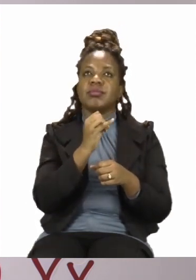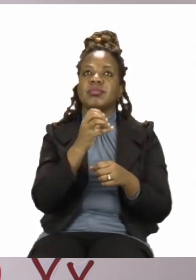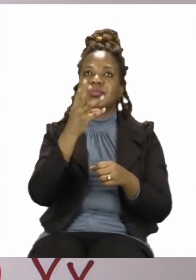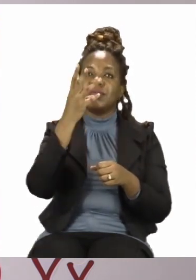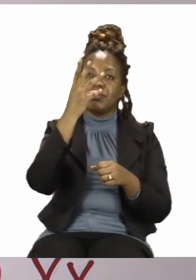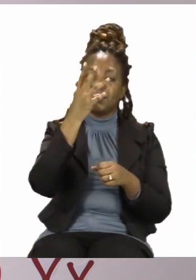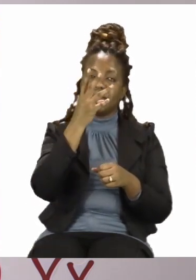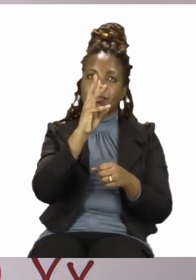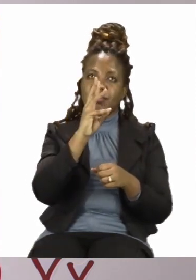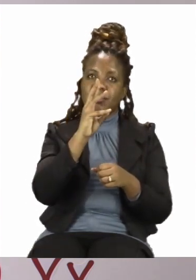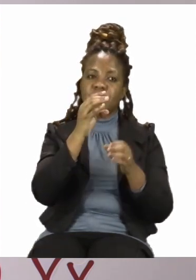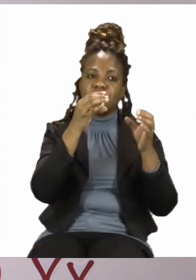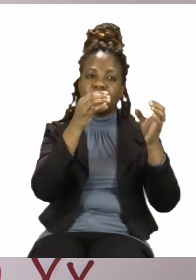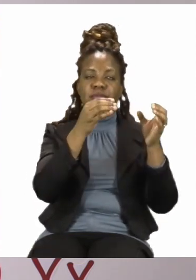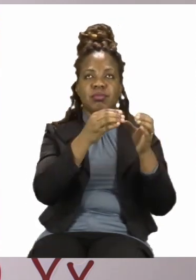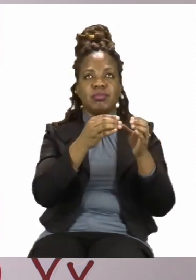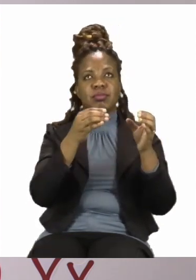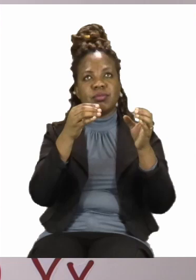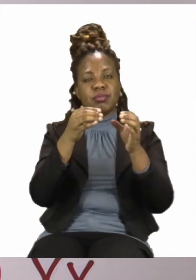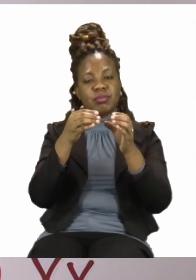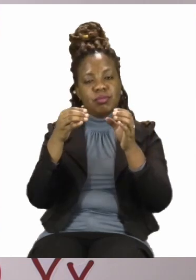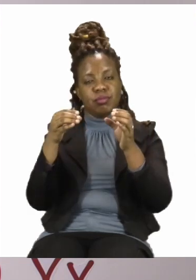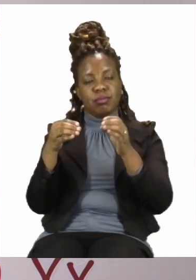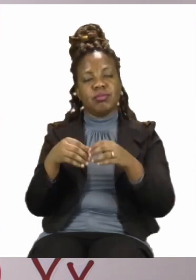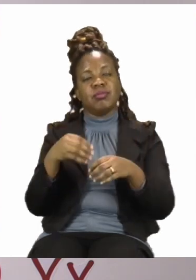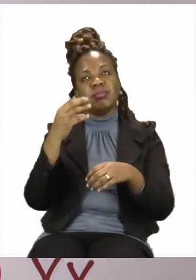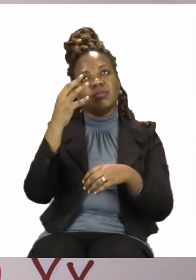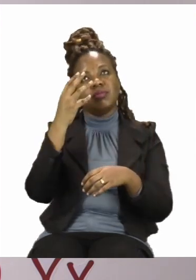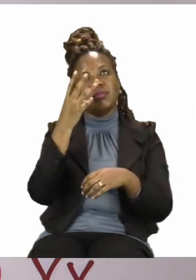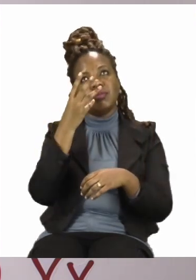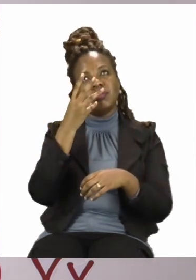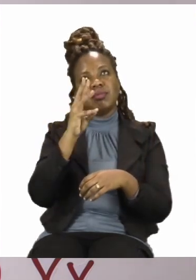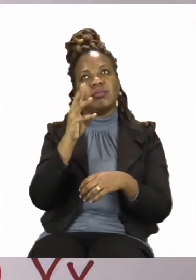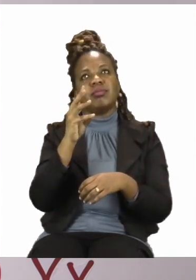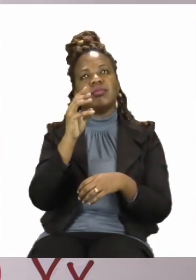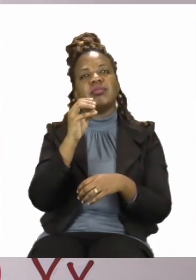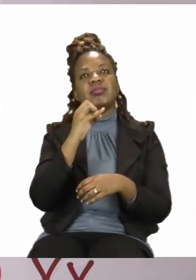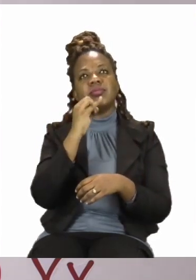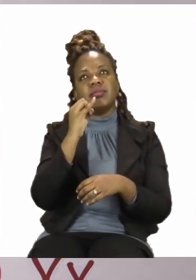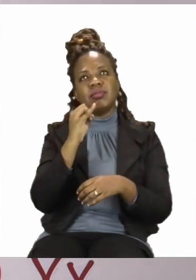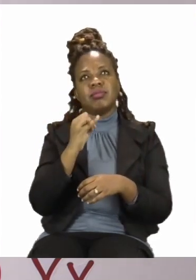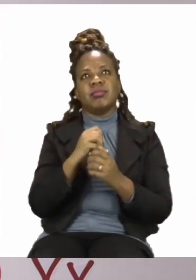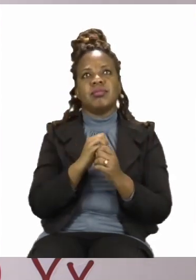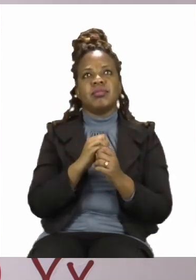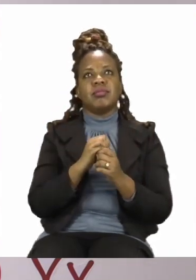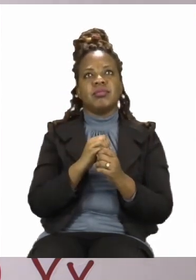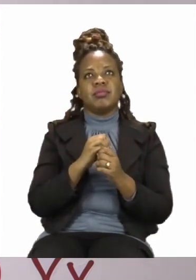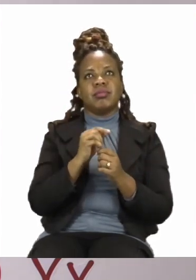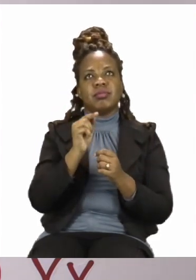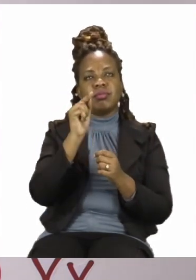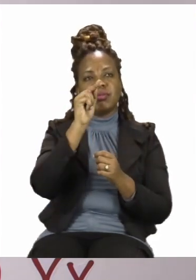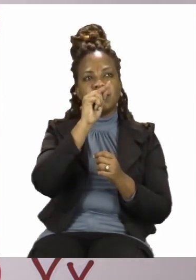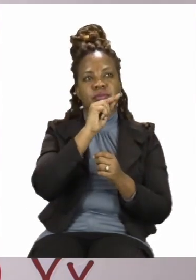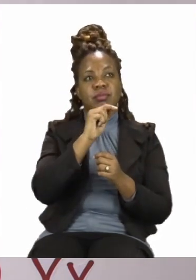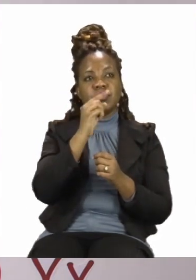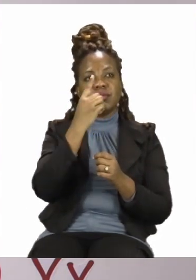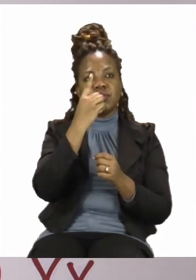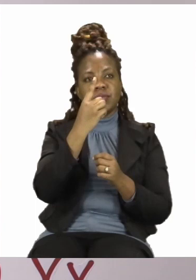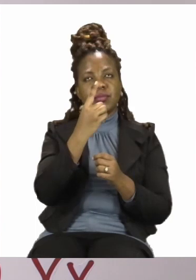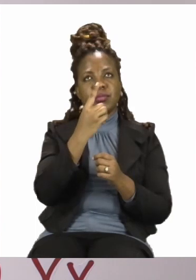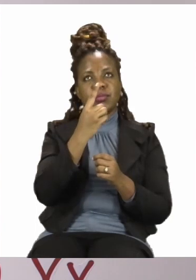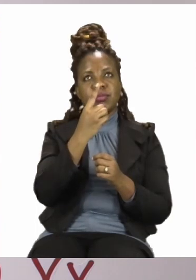drawing, boys and girls? I am going to draw 6 of them. So let us start. 1,